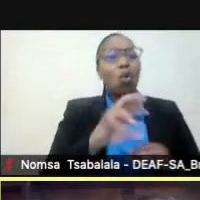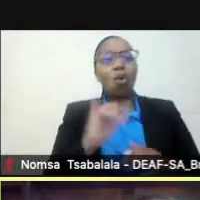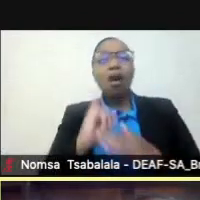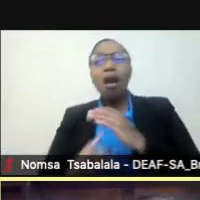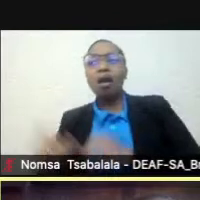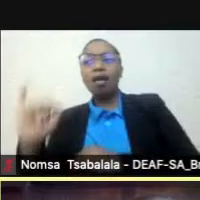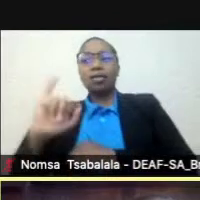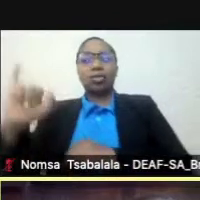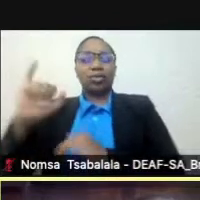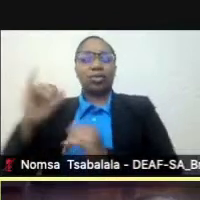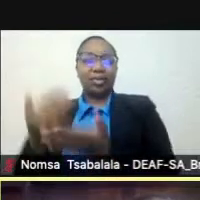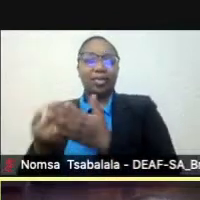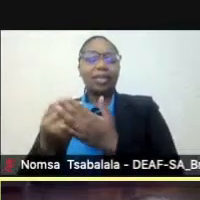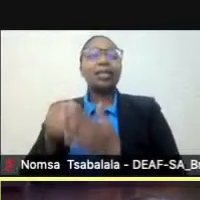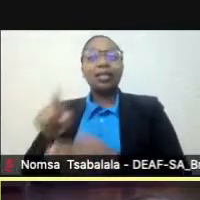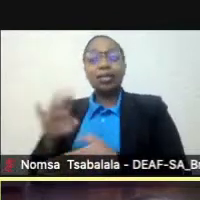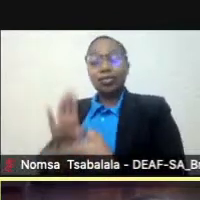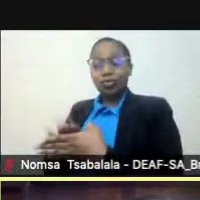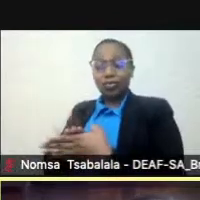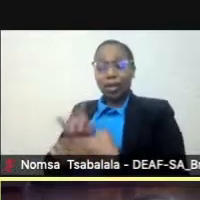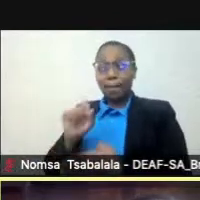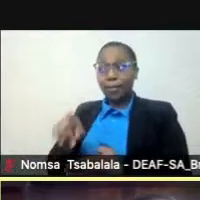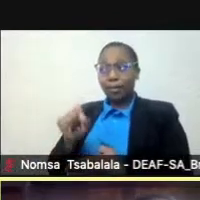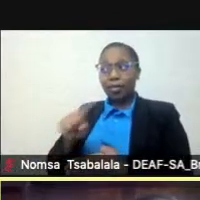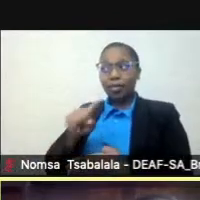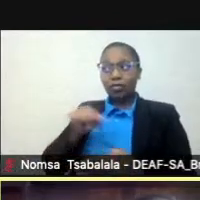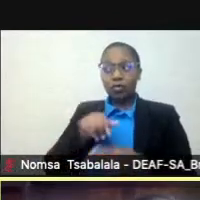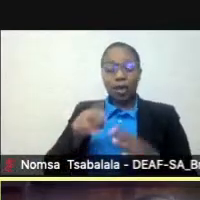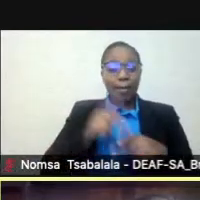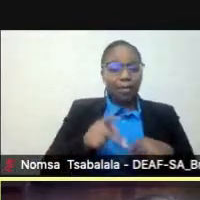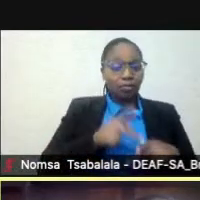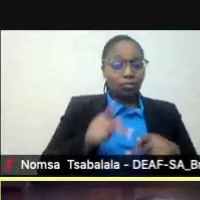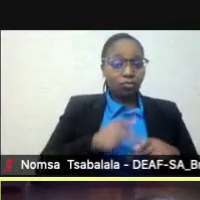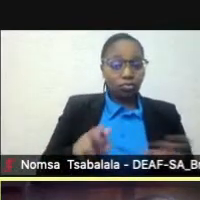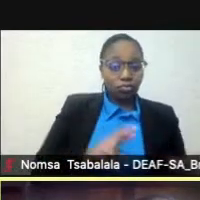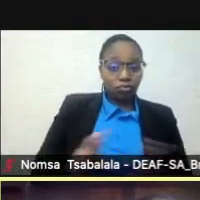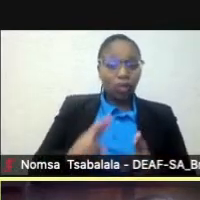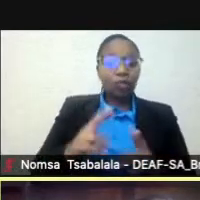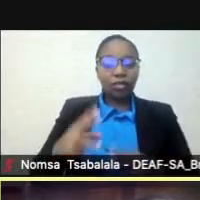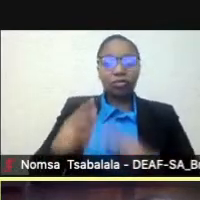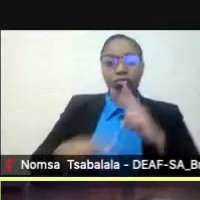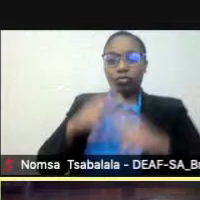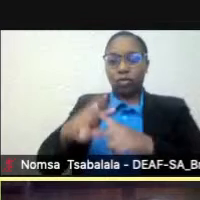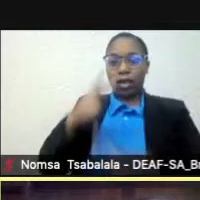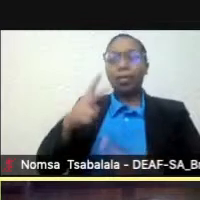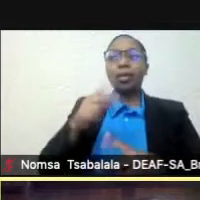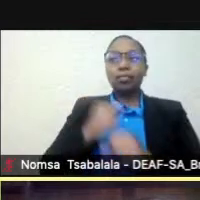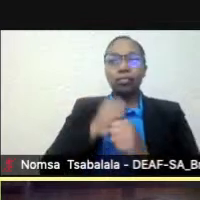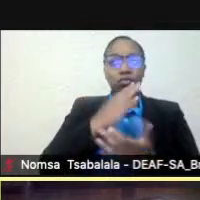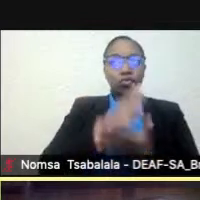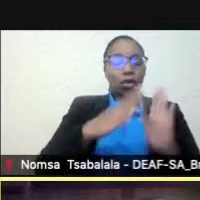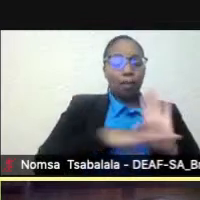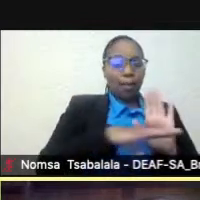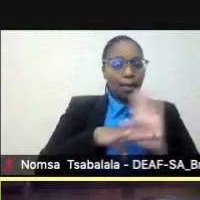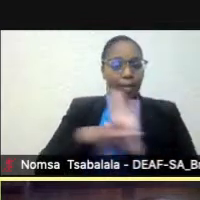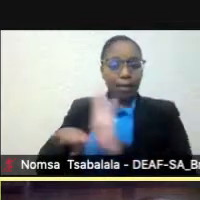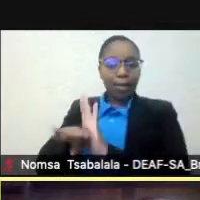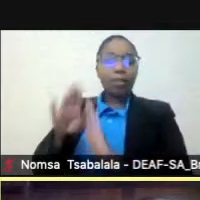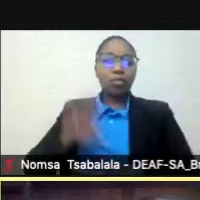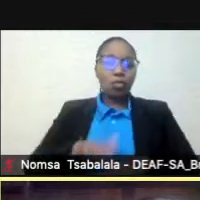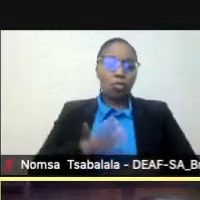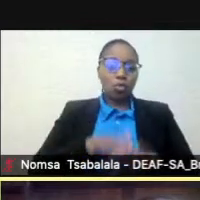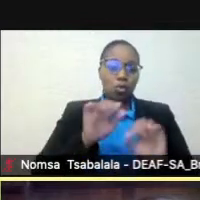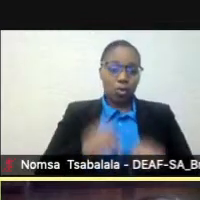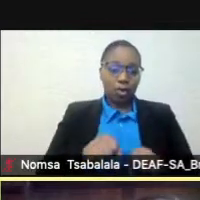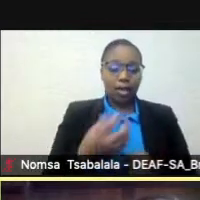that is the reason why we then, in preparation, double our bed capacity. Our private sector counterparts have